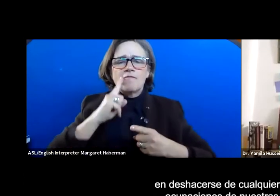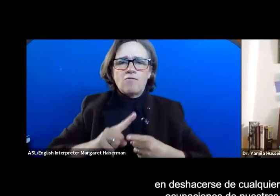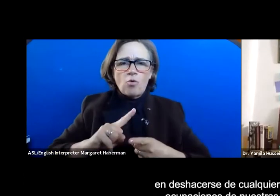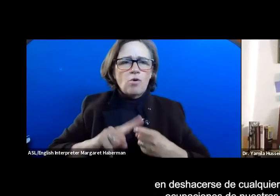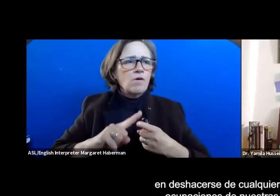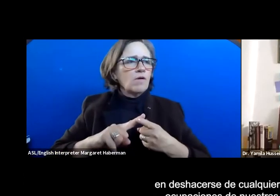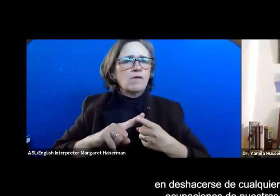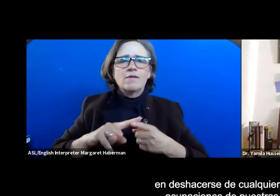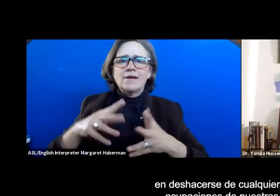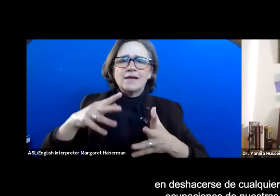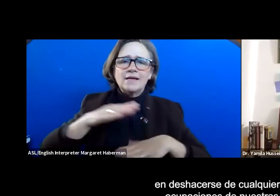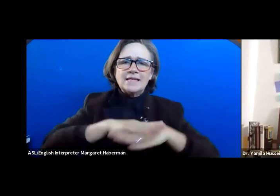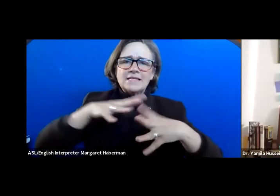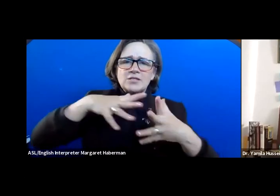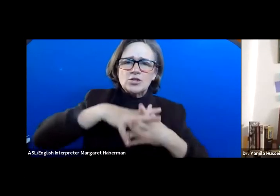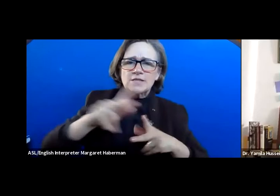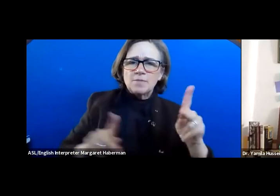of our lands, and